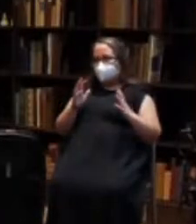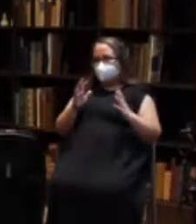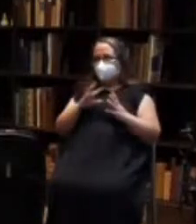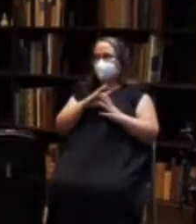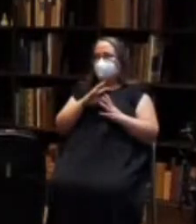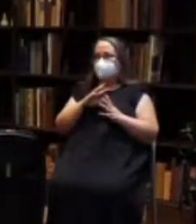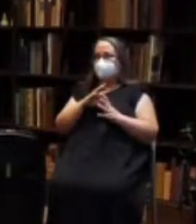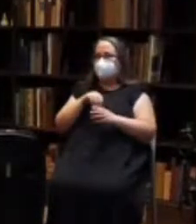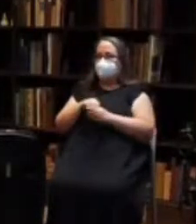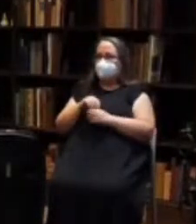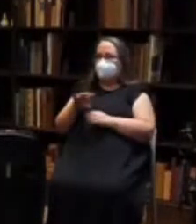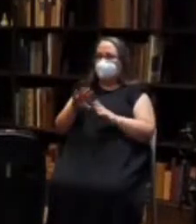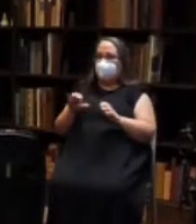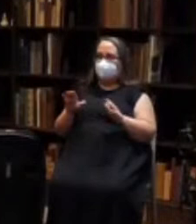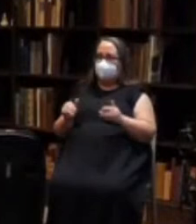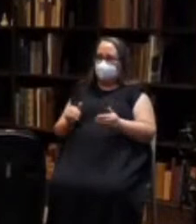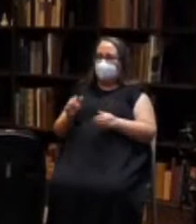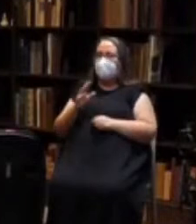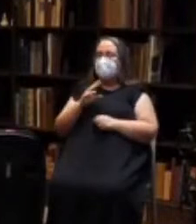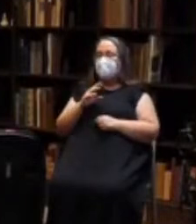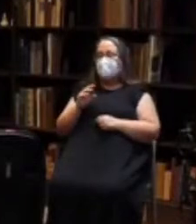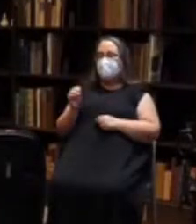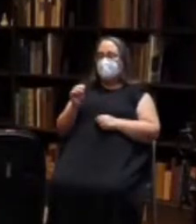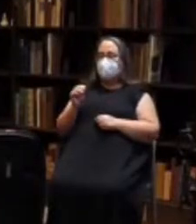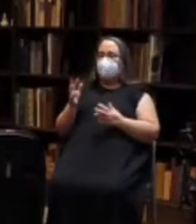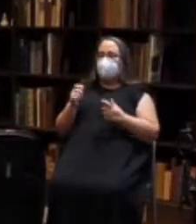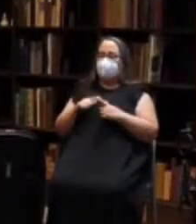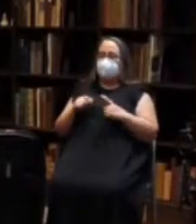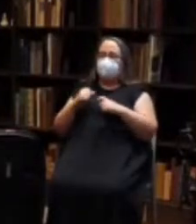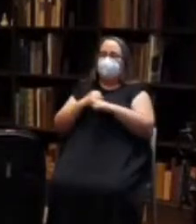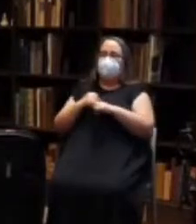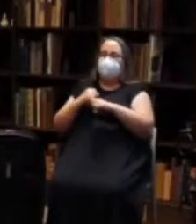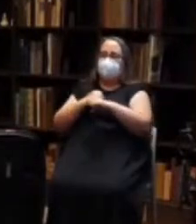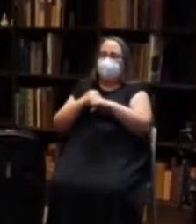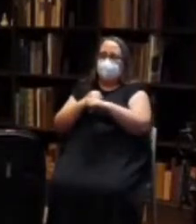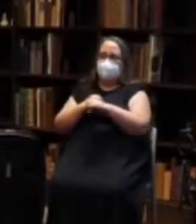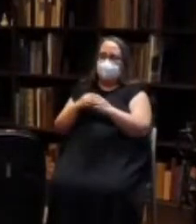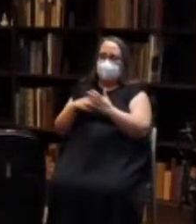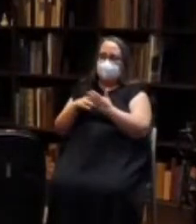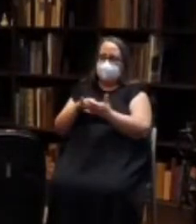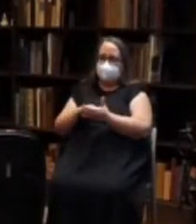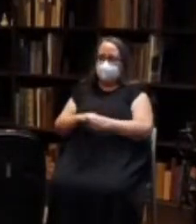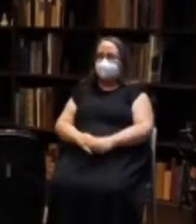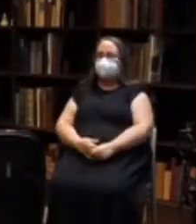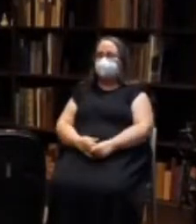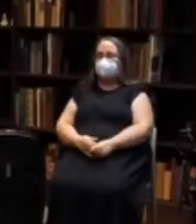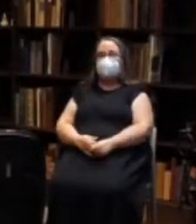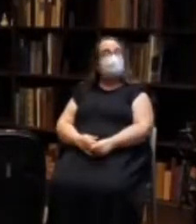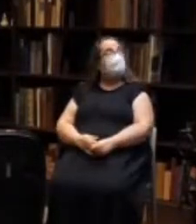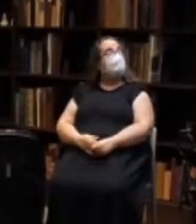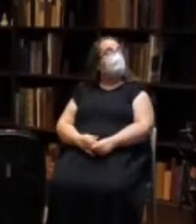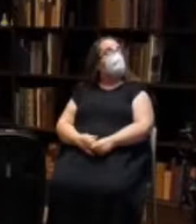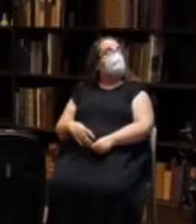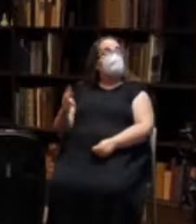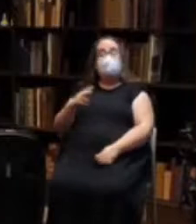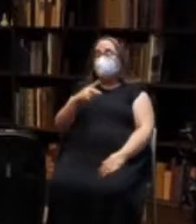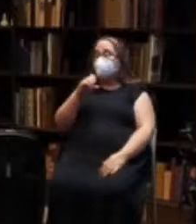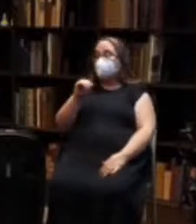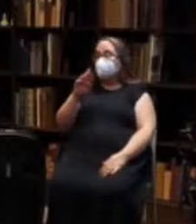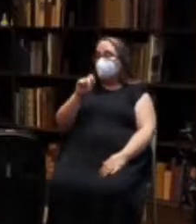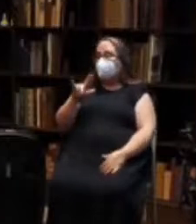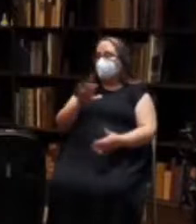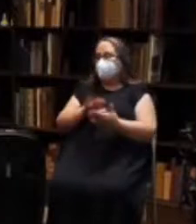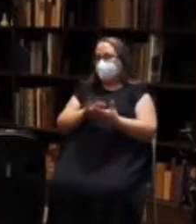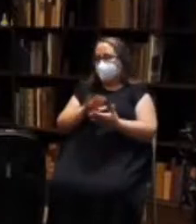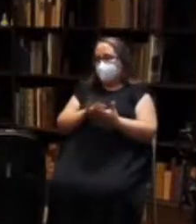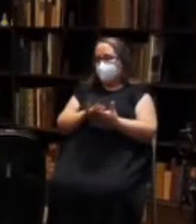in the classroom, and wanting to fight back against that. Right? So when we look at the Soul School, right,